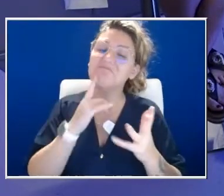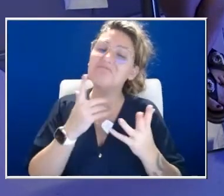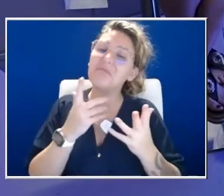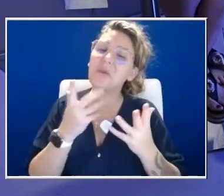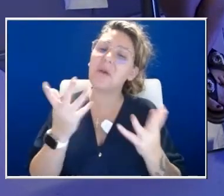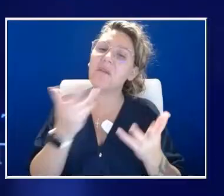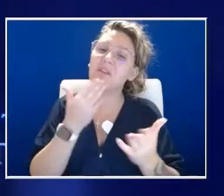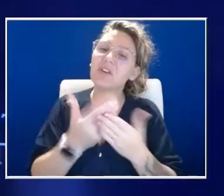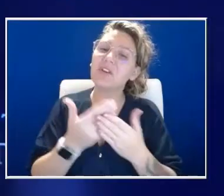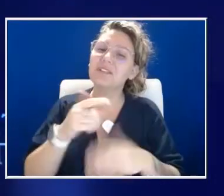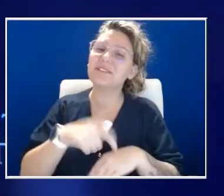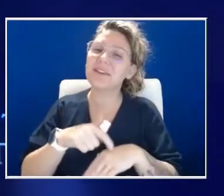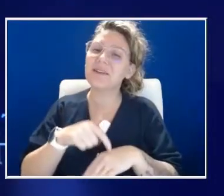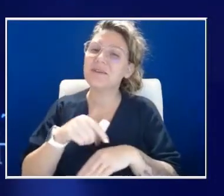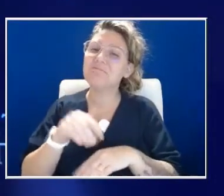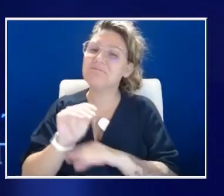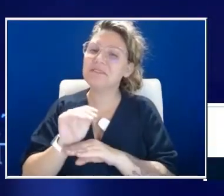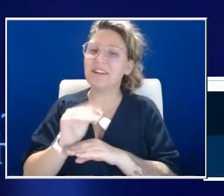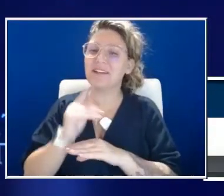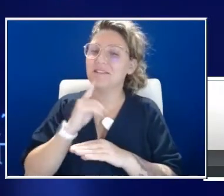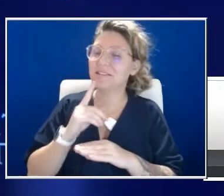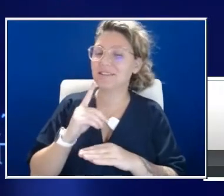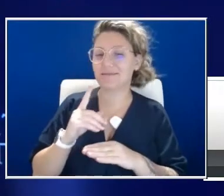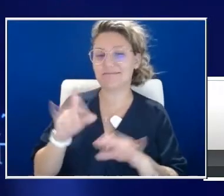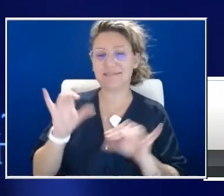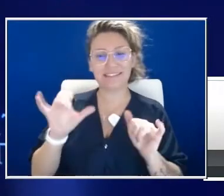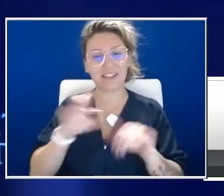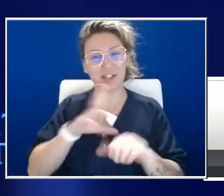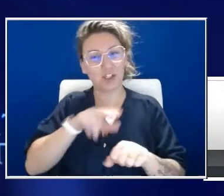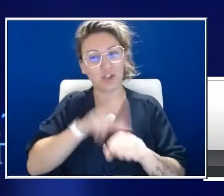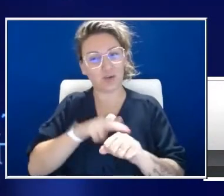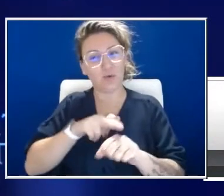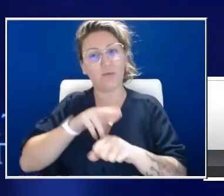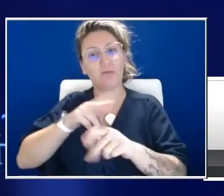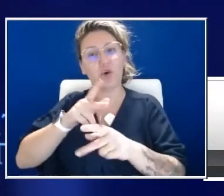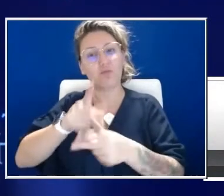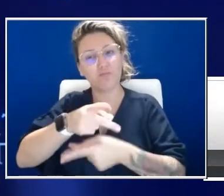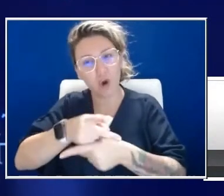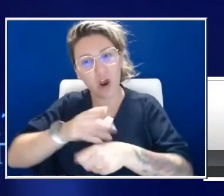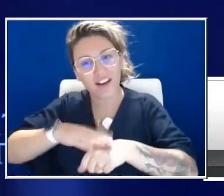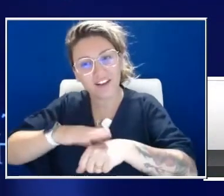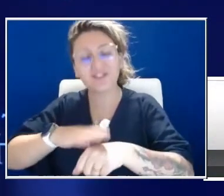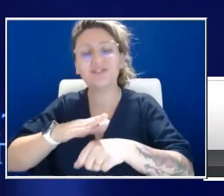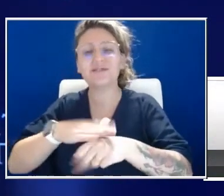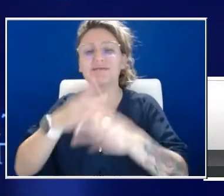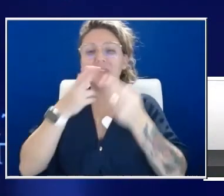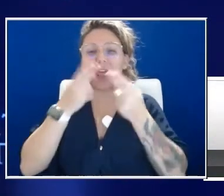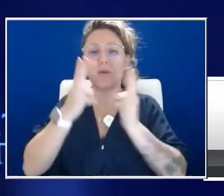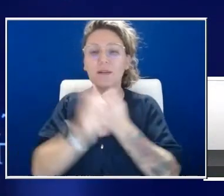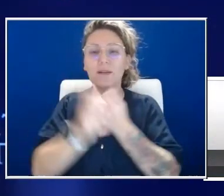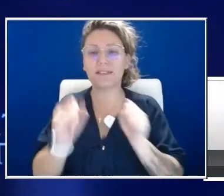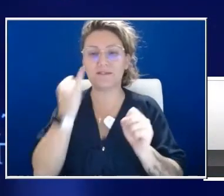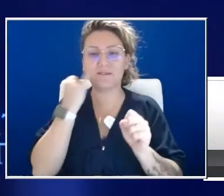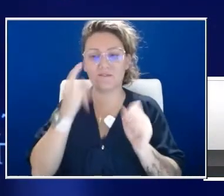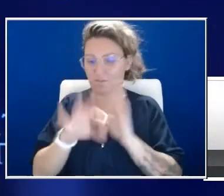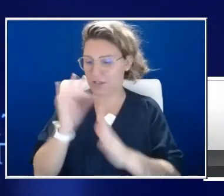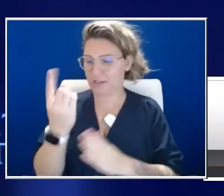All right, parting words. I would say stick with our normal precautions that we have for Halloween safety. If you find something in your